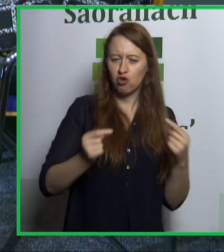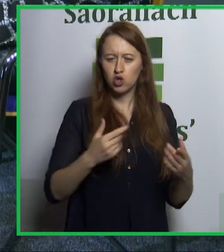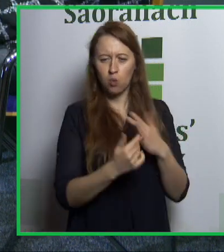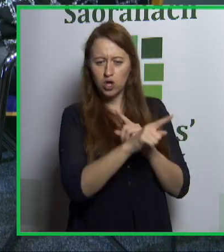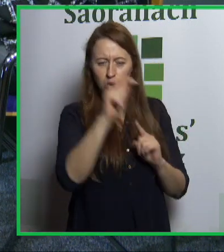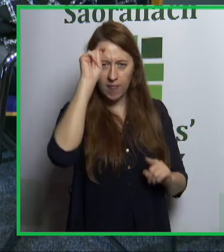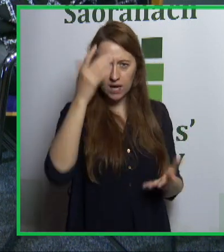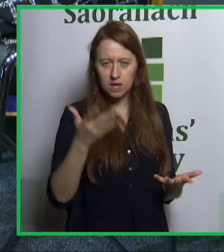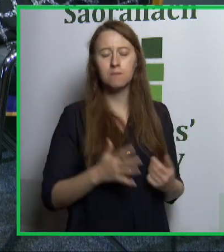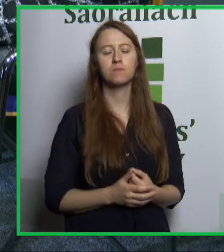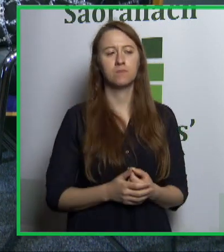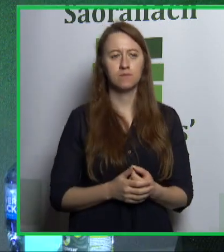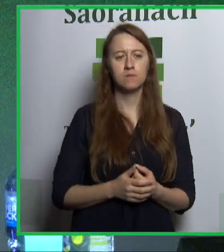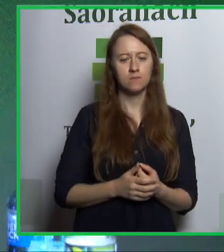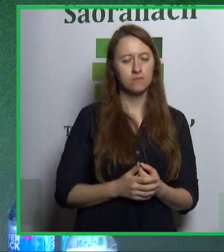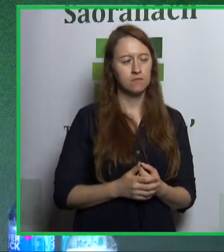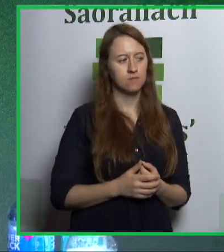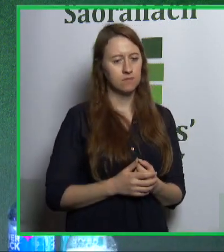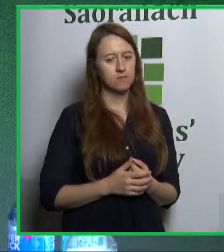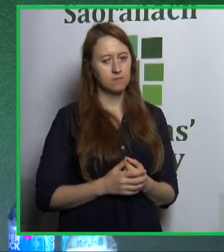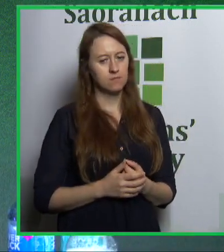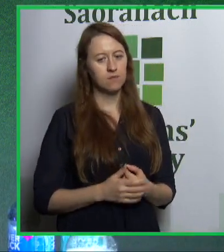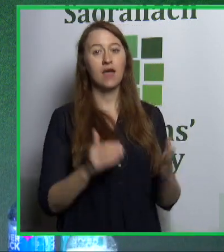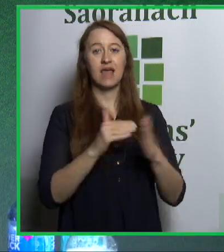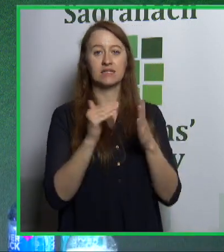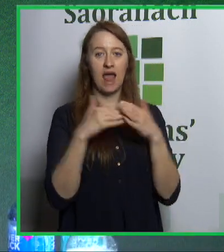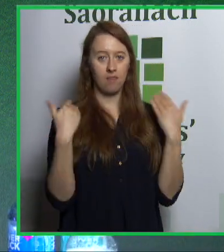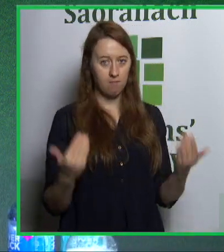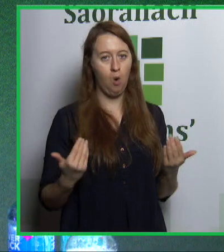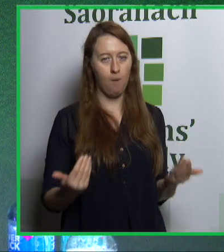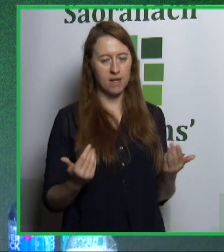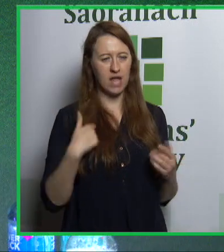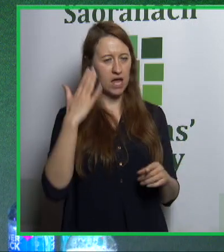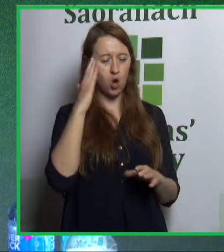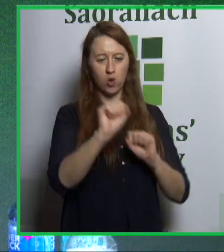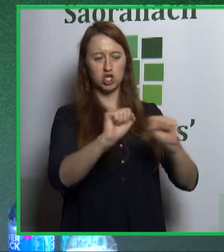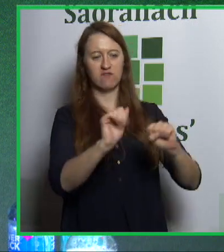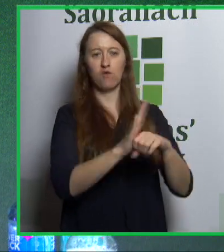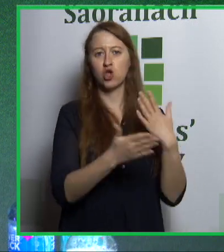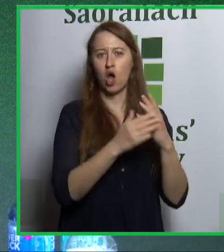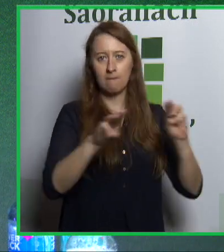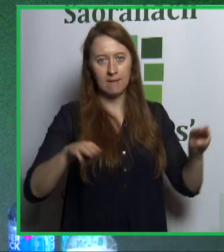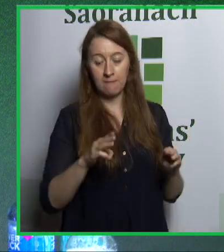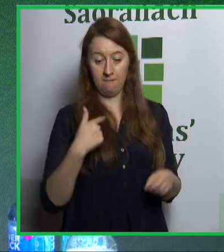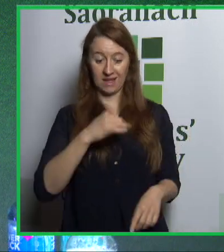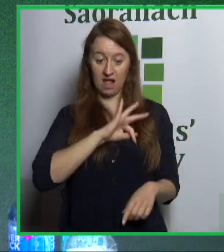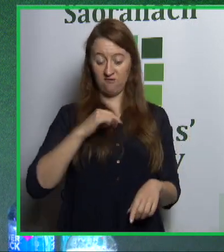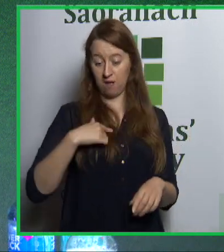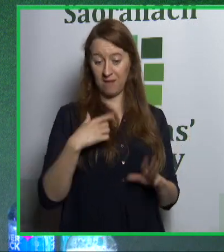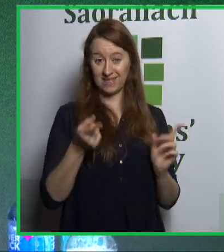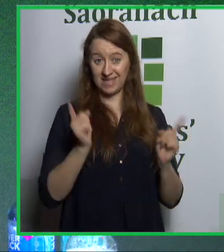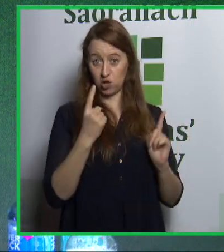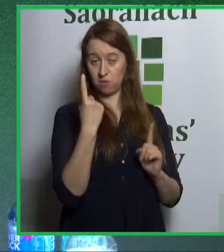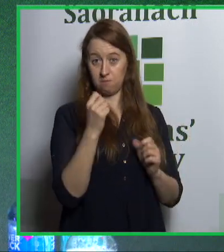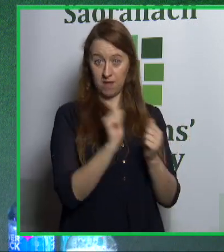at the moment out there, like especially on services for young people, I'm a youth worker. I deal with